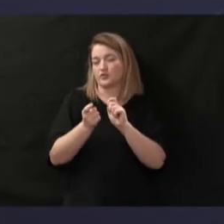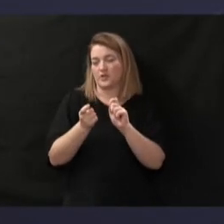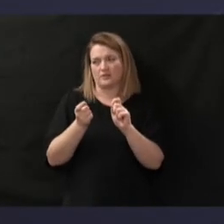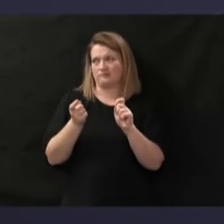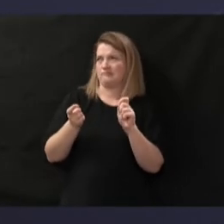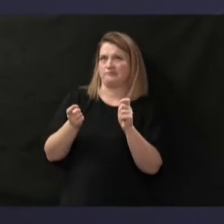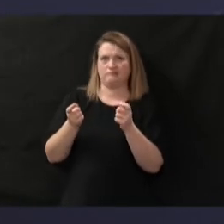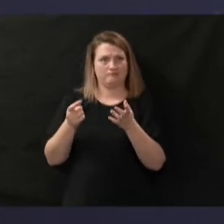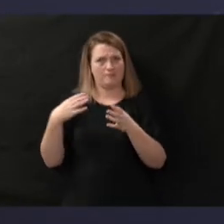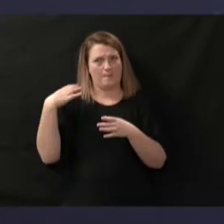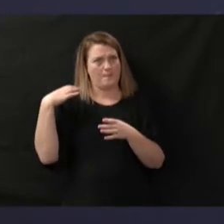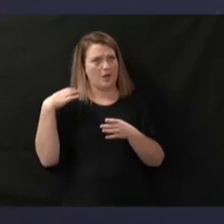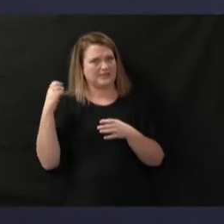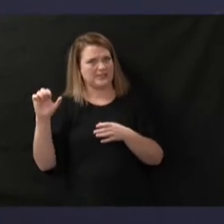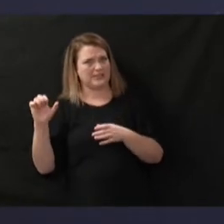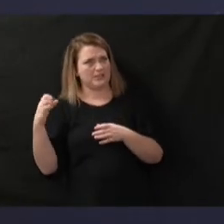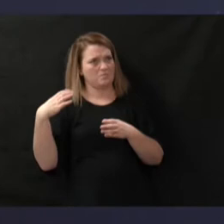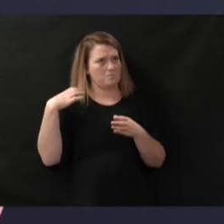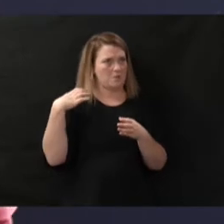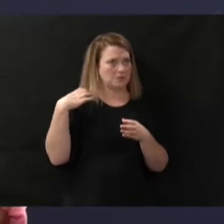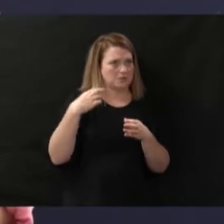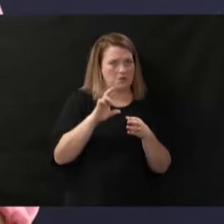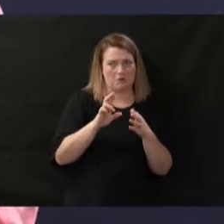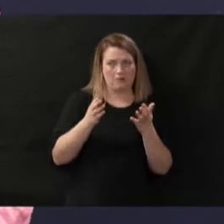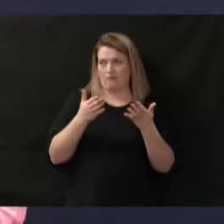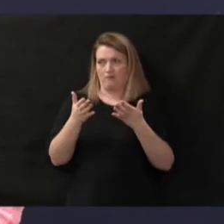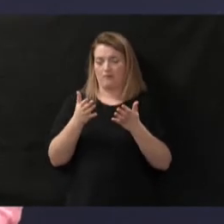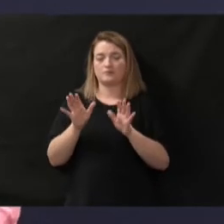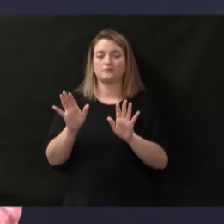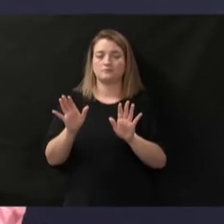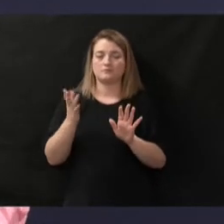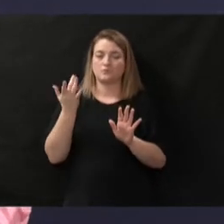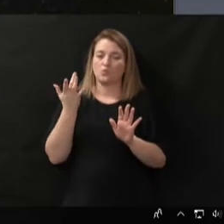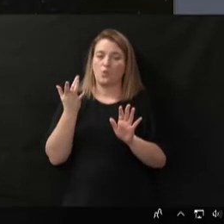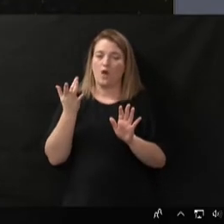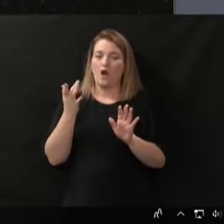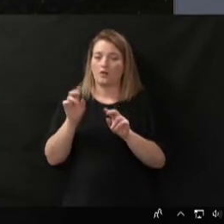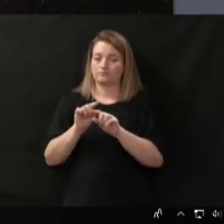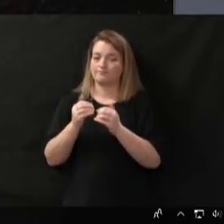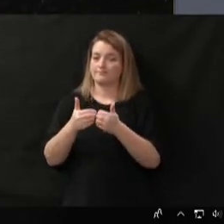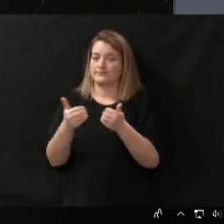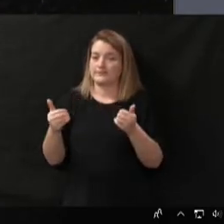this is what you have to be careful of in a blending drill, okay?